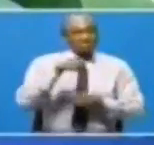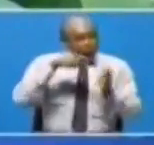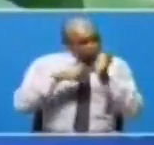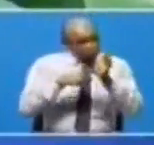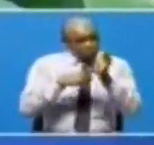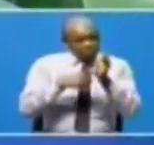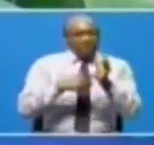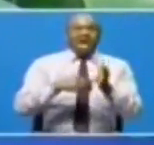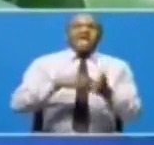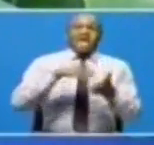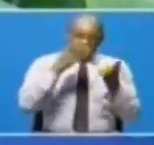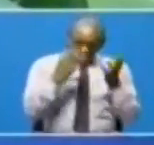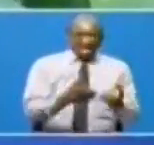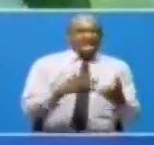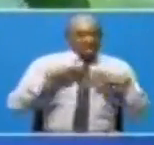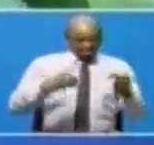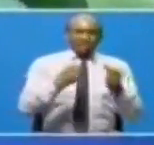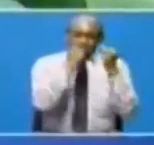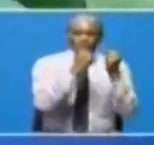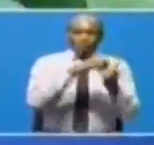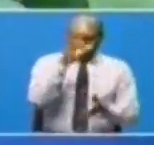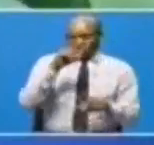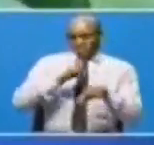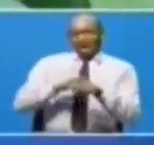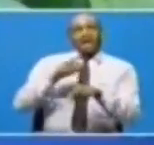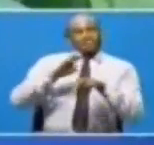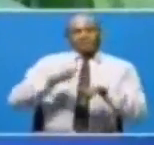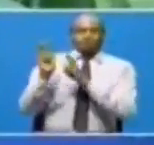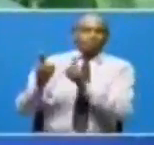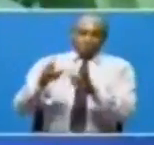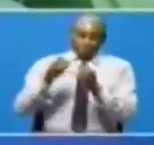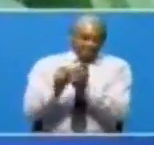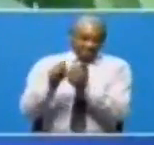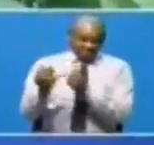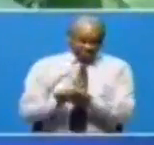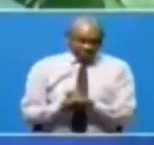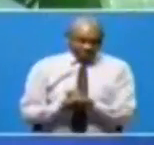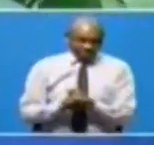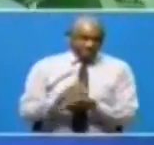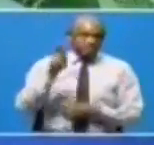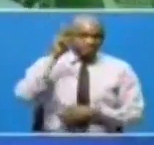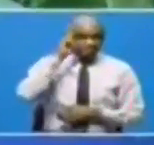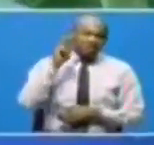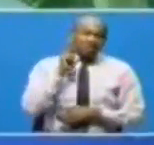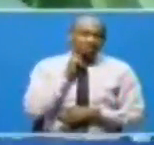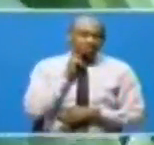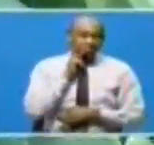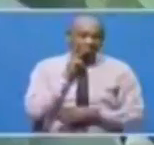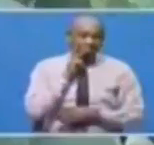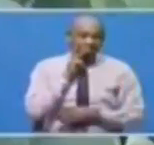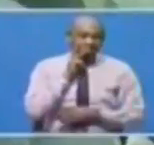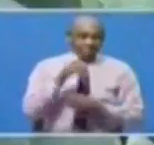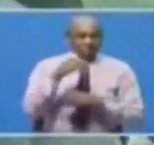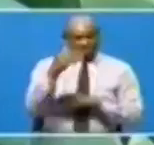its superior characteristics as compared to the ordinary maize. Philip Keitang for the